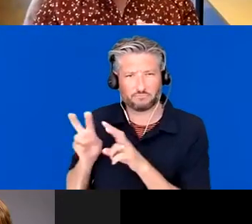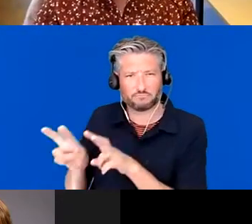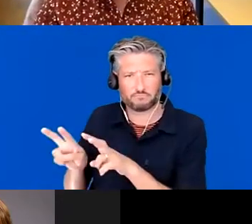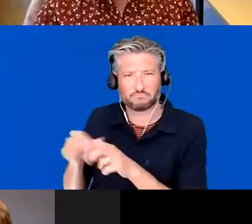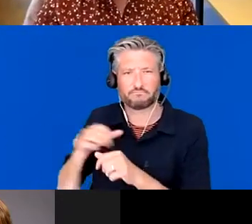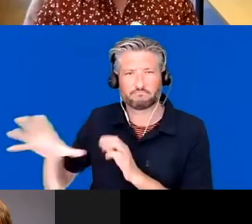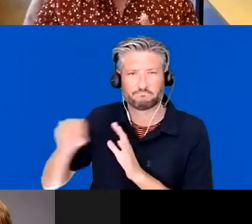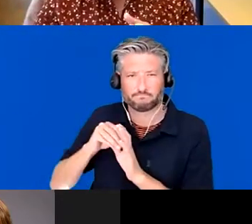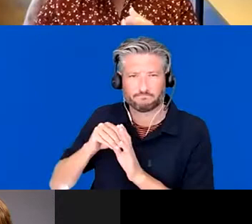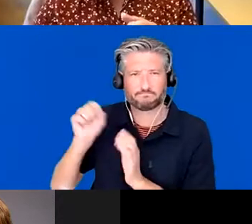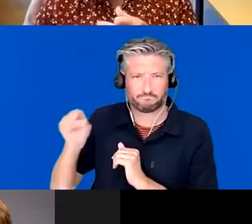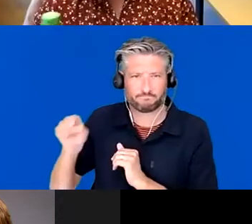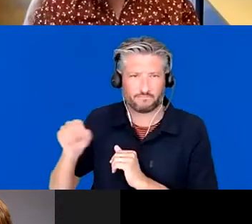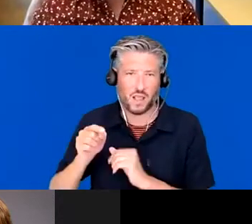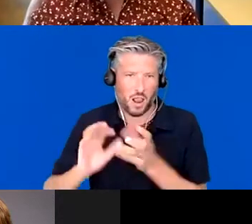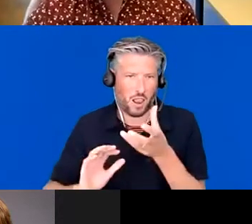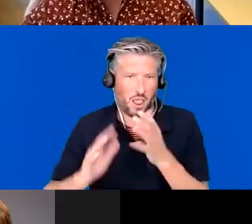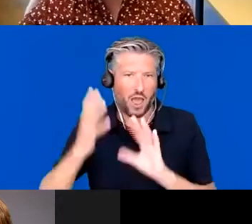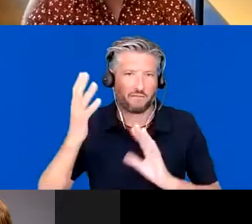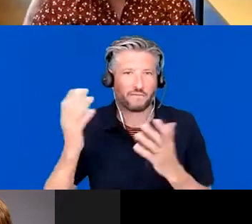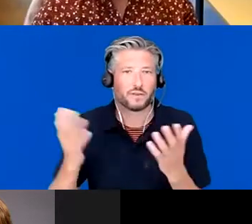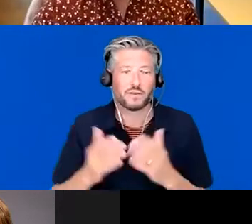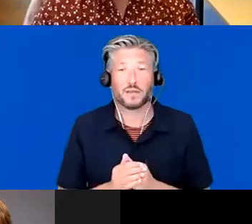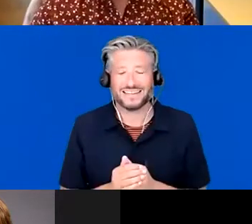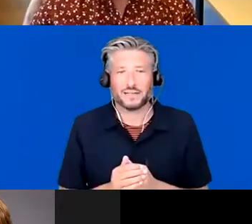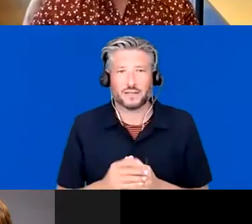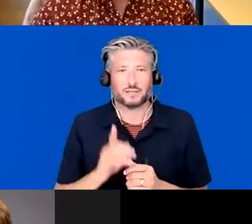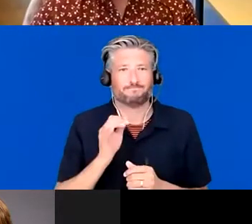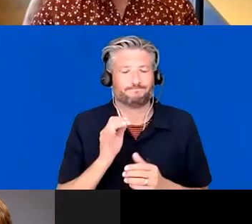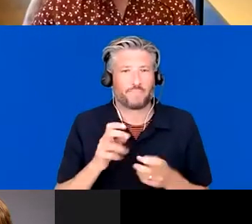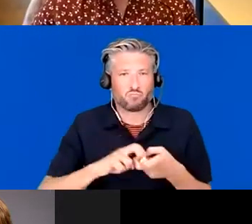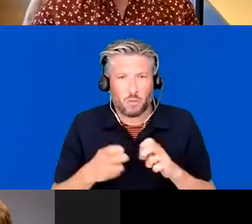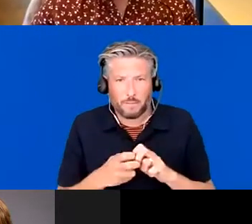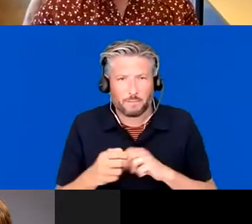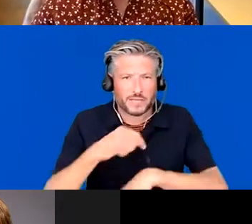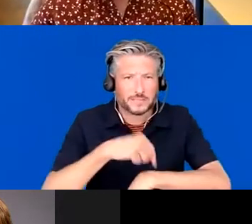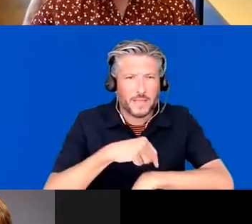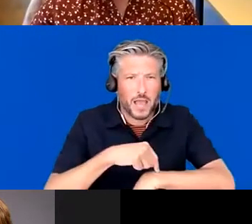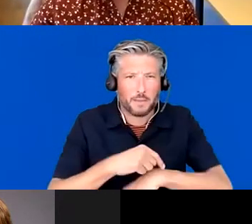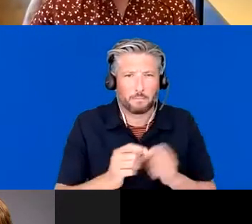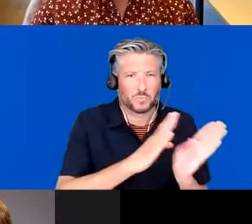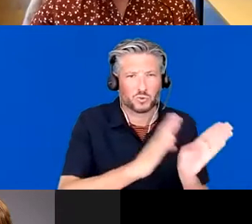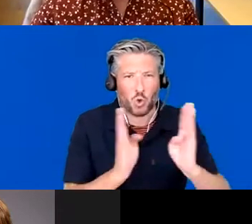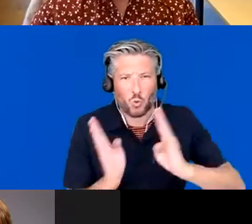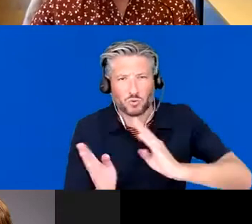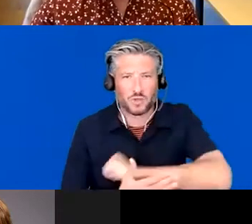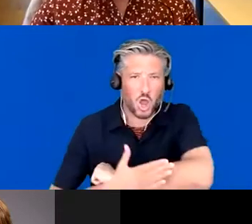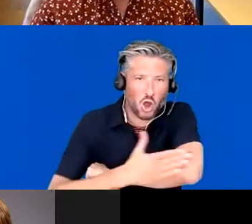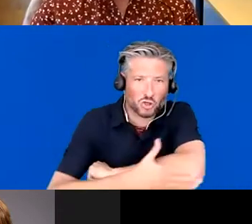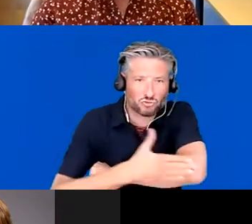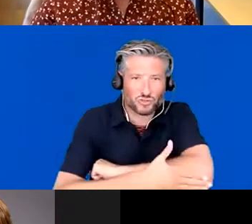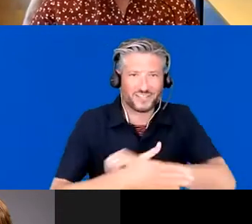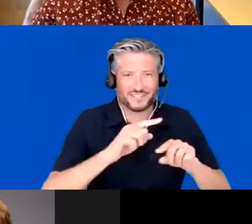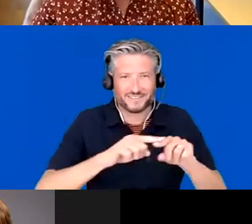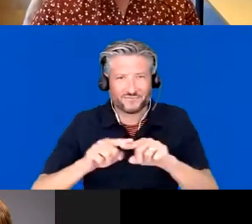certain people won't be able to be presenting live because they're in a different time zone, or because maybe they have childcare duties or all sorts